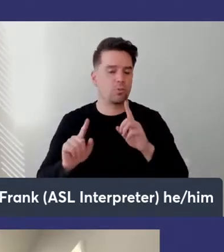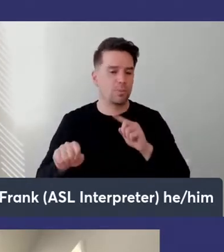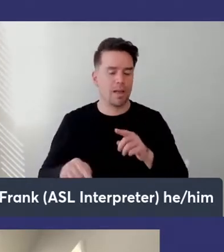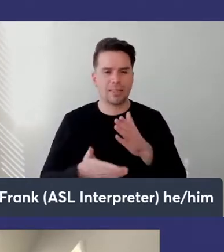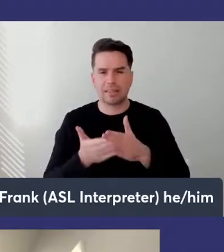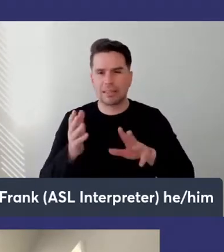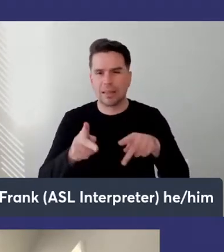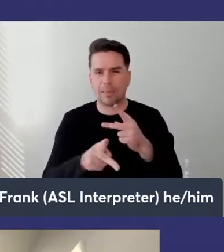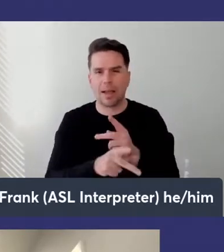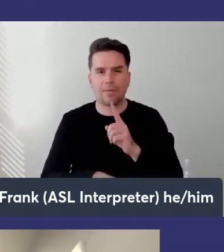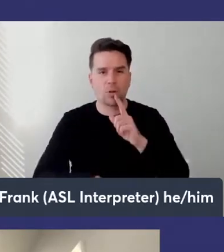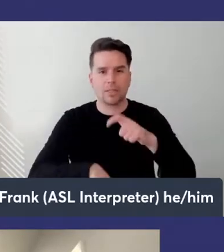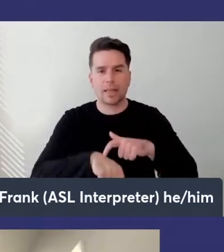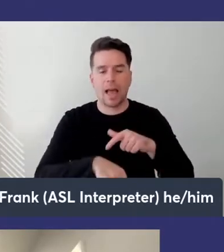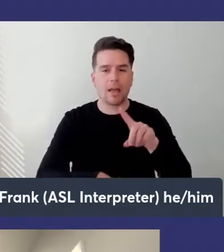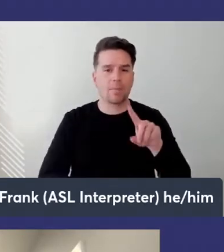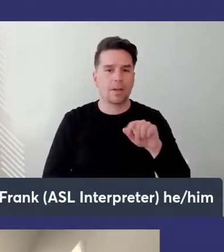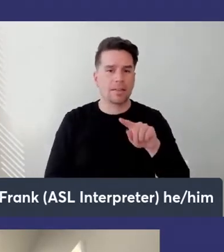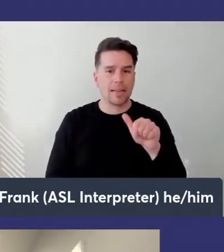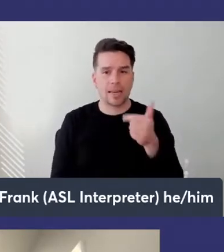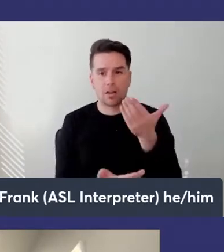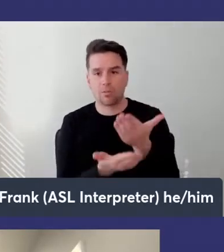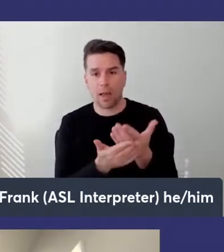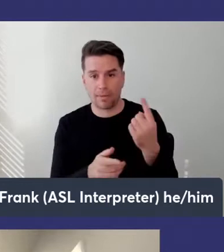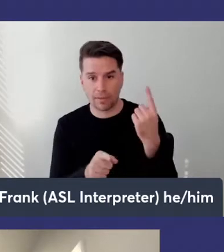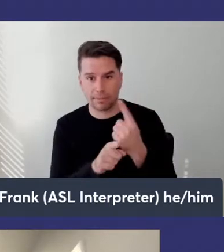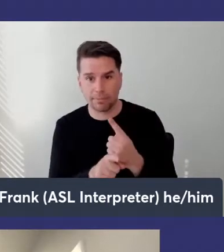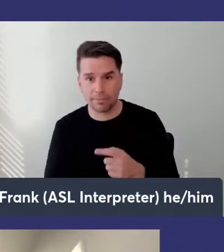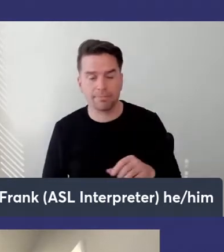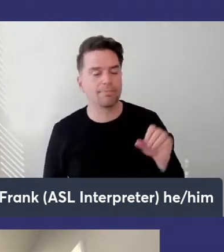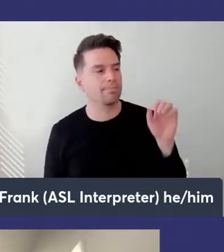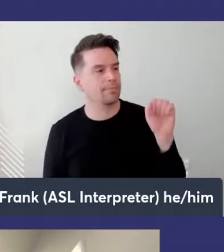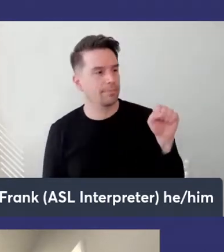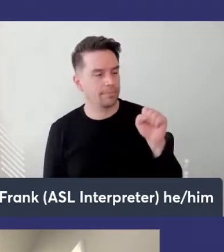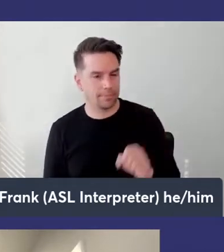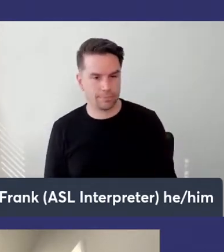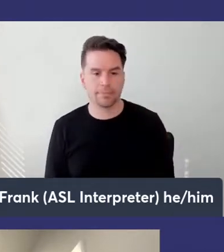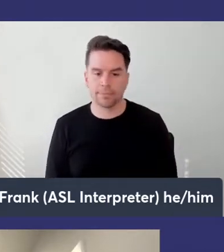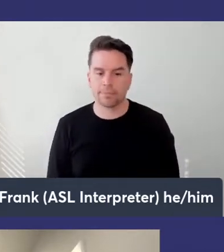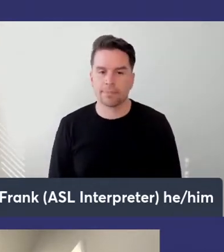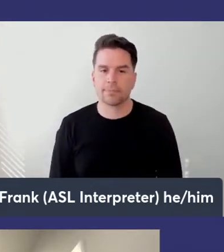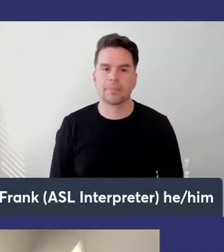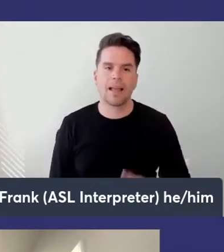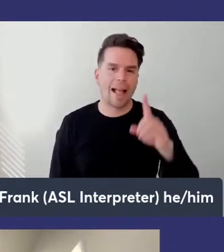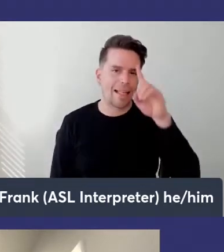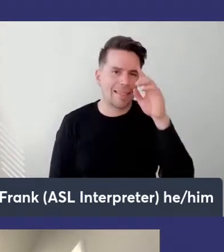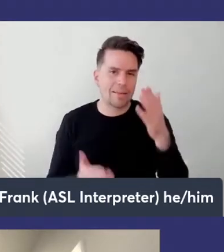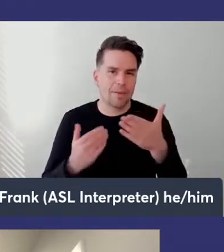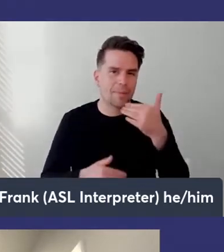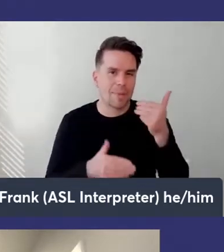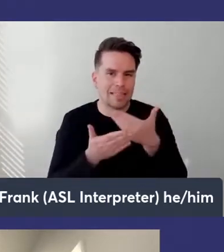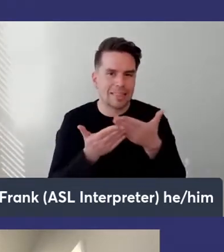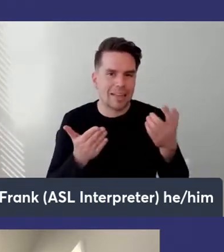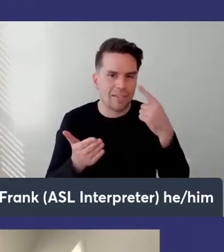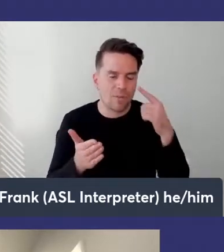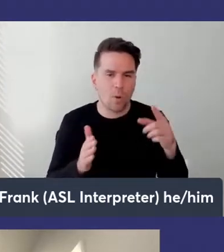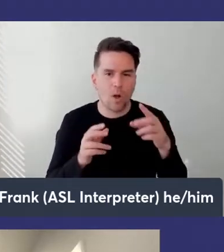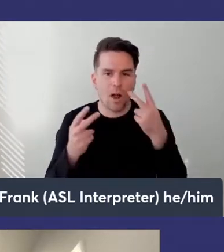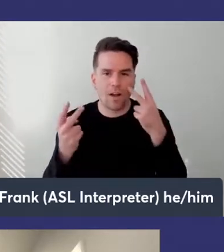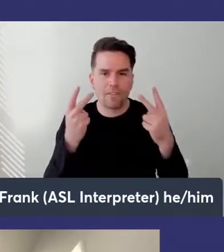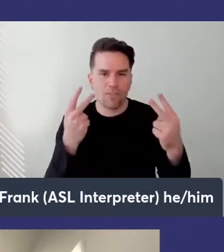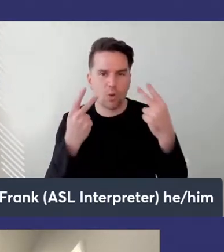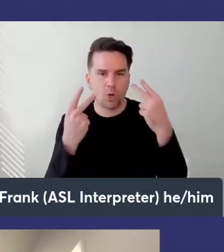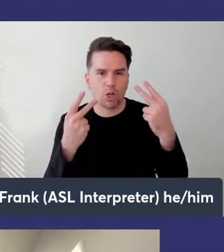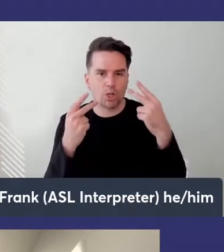data coming in, right? That is correct. Yeah, I think maybe the best thing for viewers to understand better about the place where